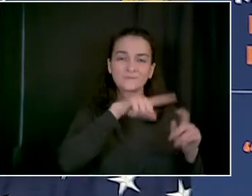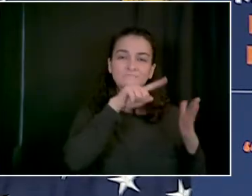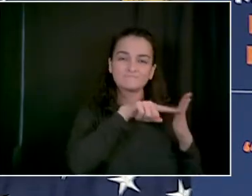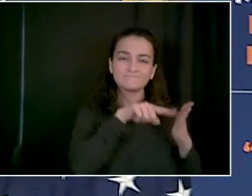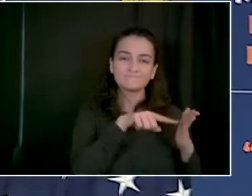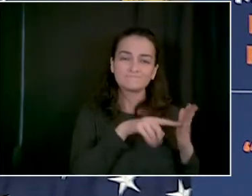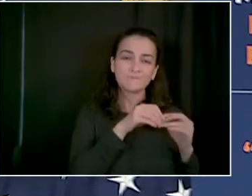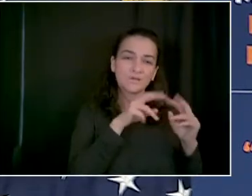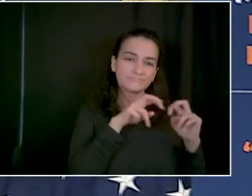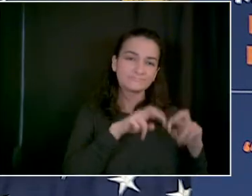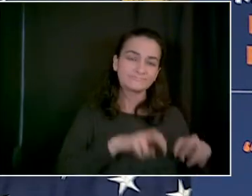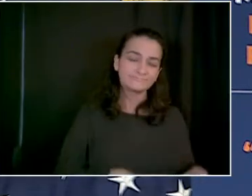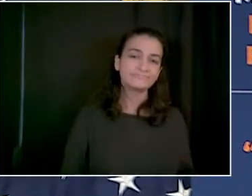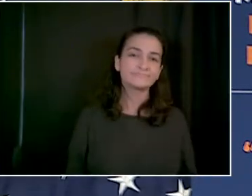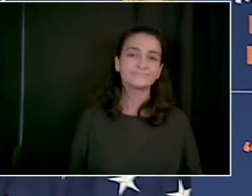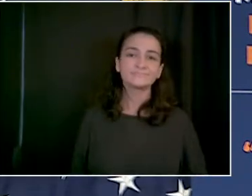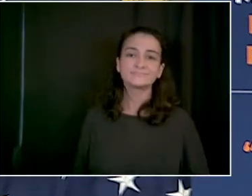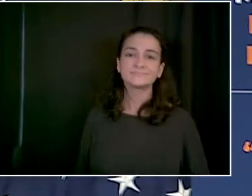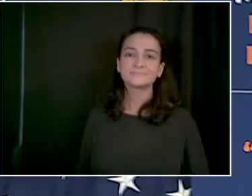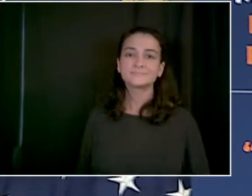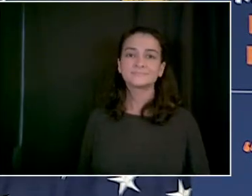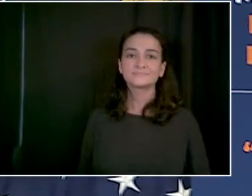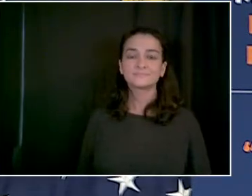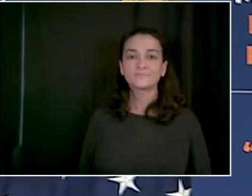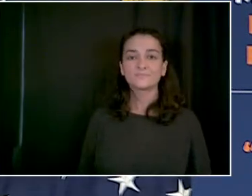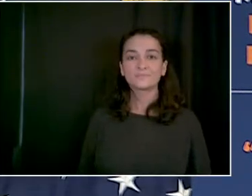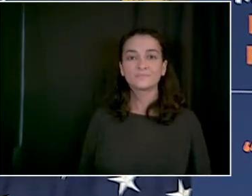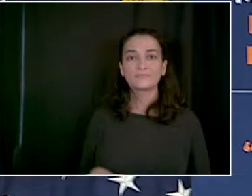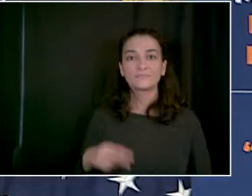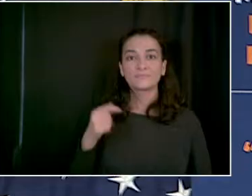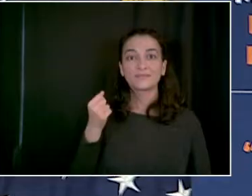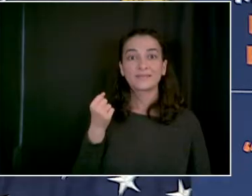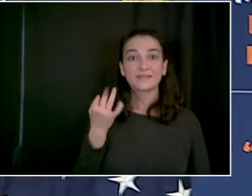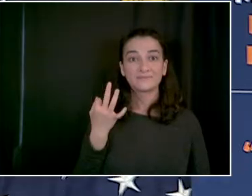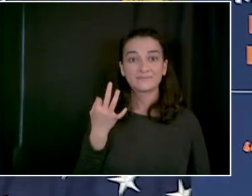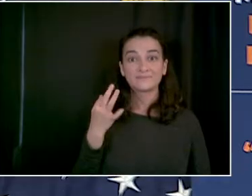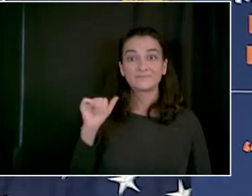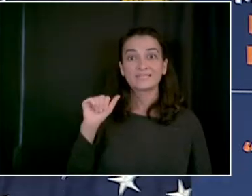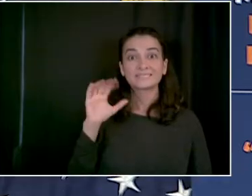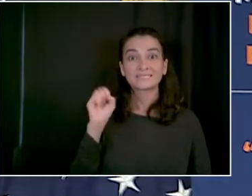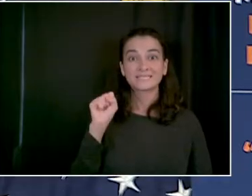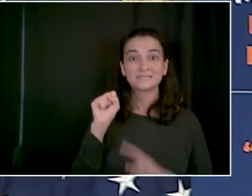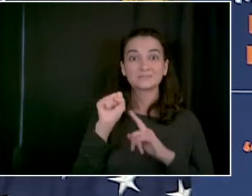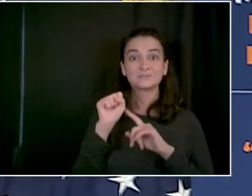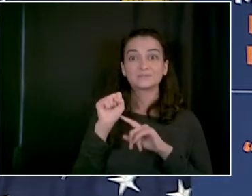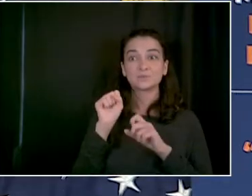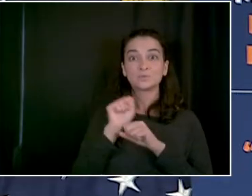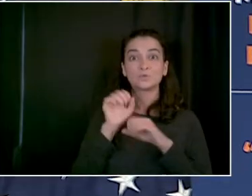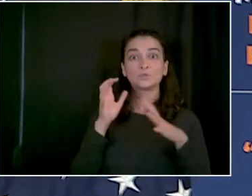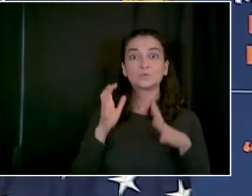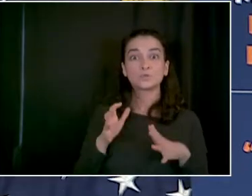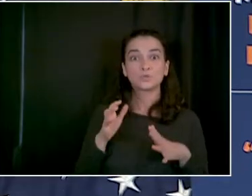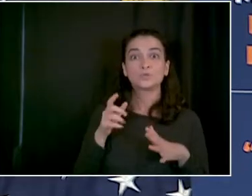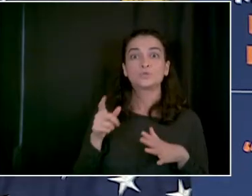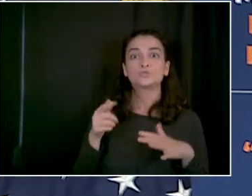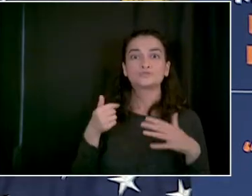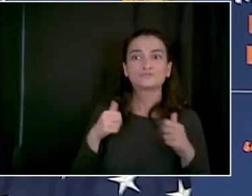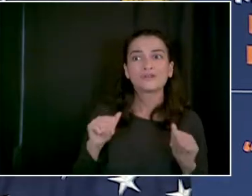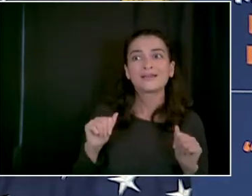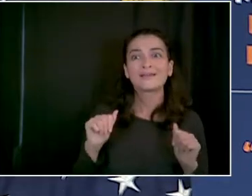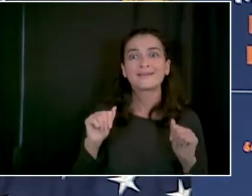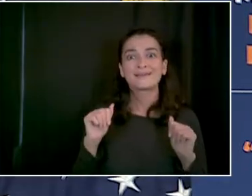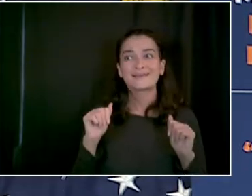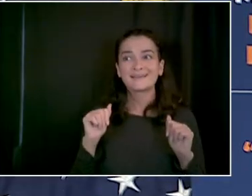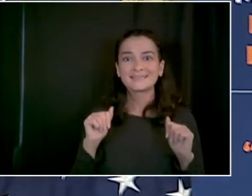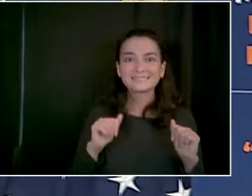But if they use their best professional observation to determine that child should not have been removed, then